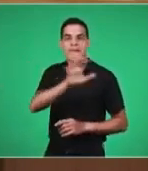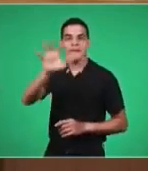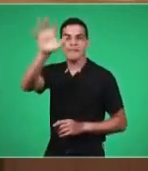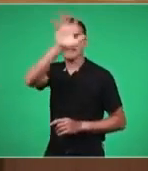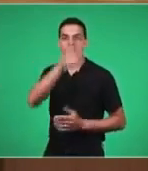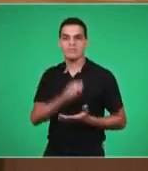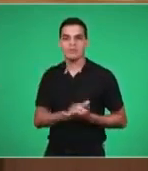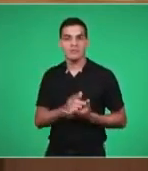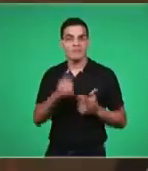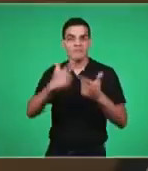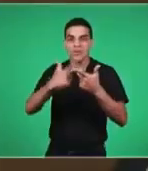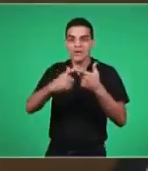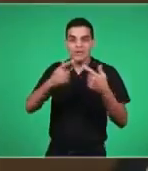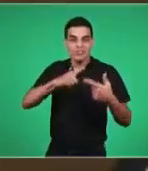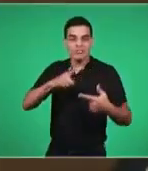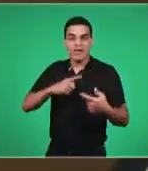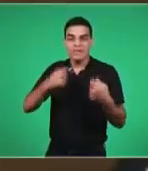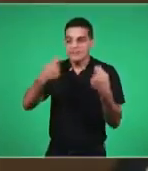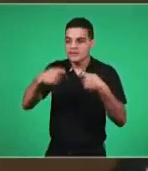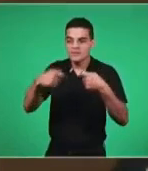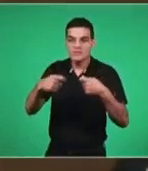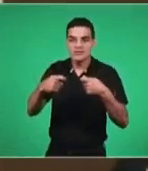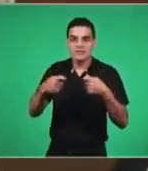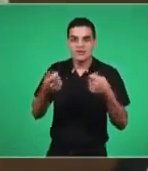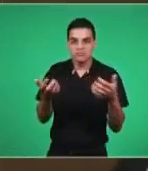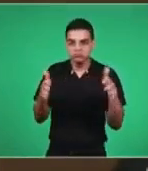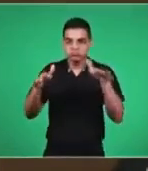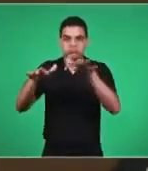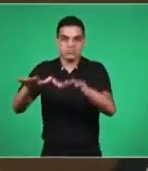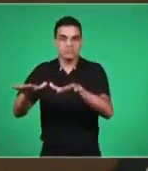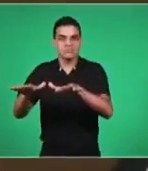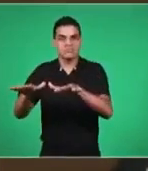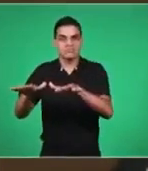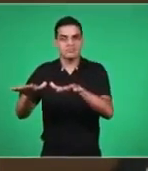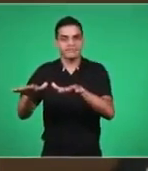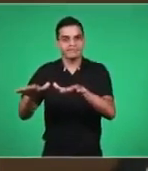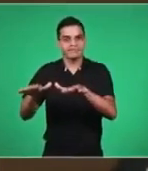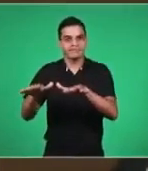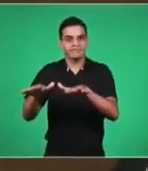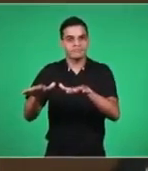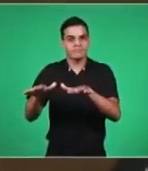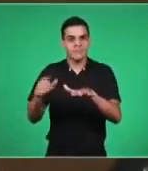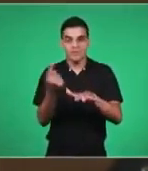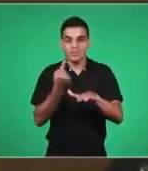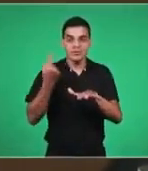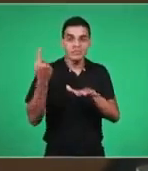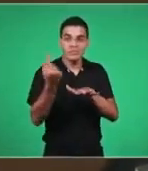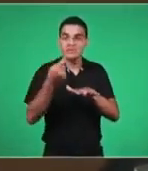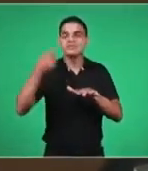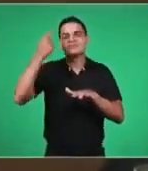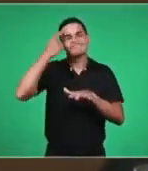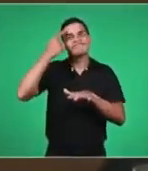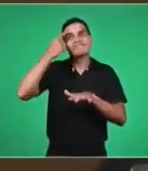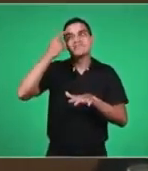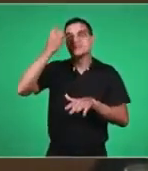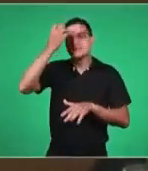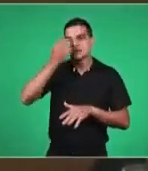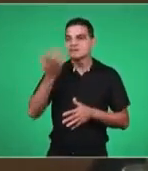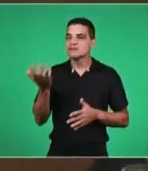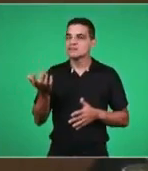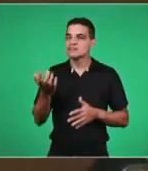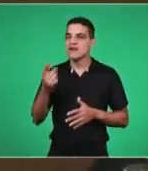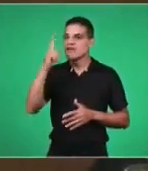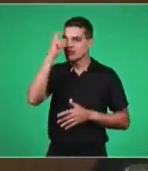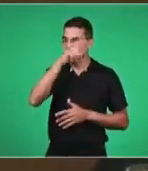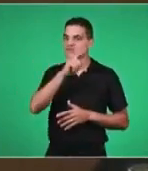There is a necessity to integrate different types of people in this moment. We are seriously thinking of